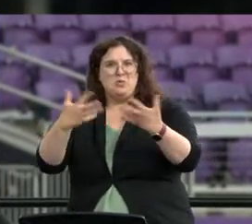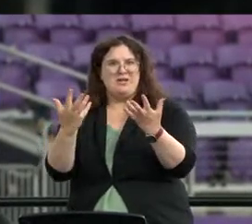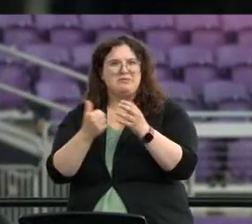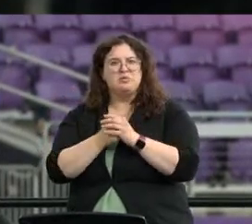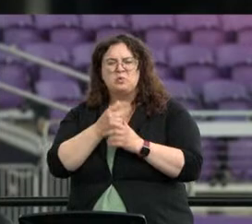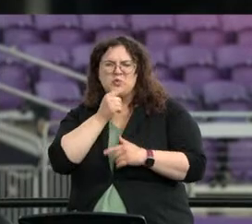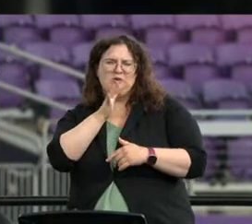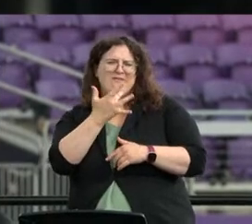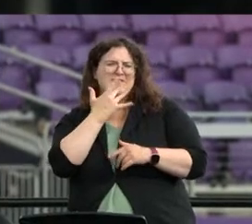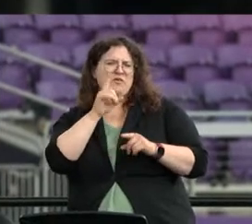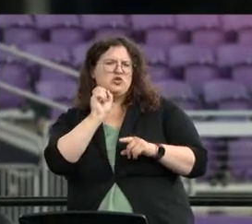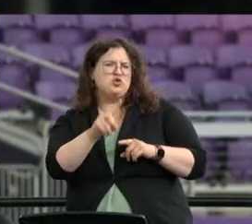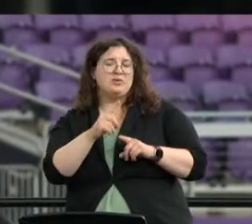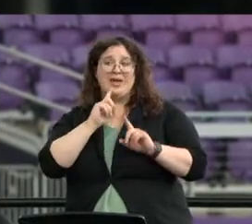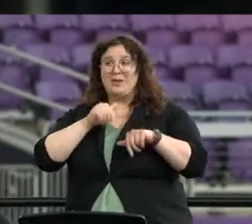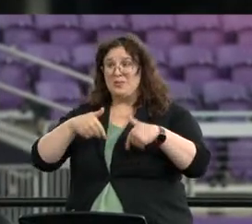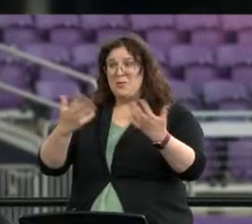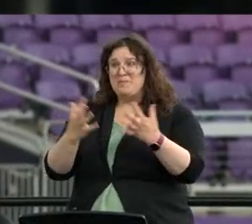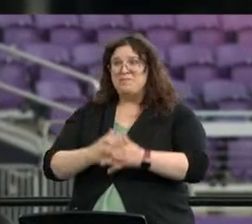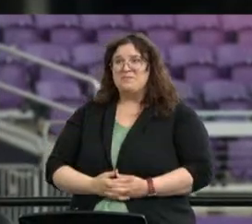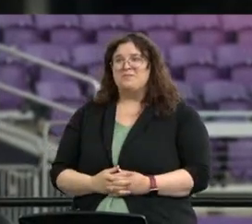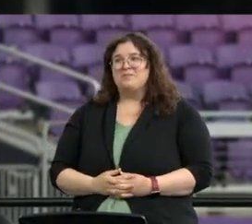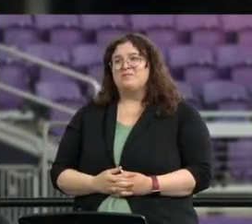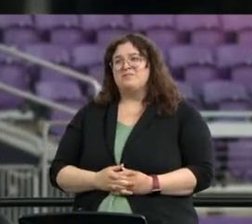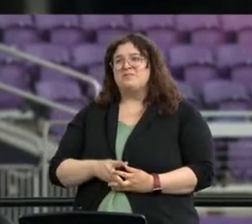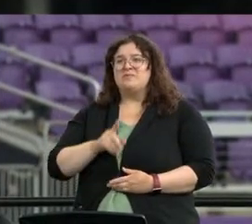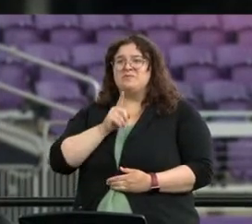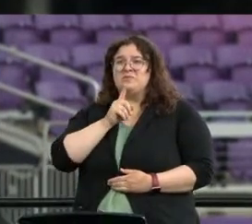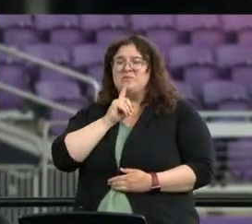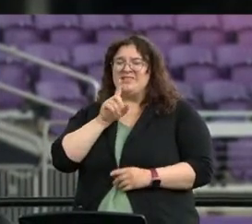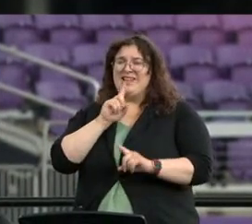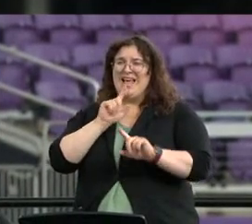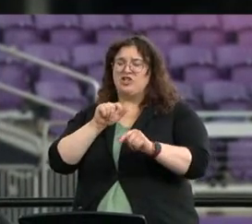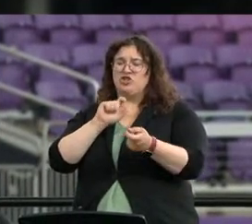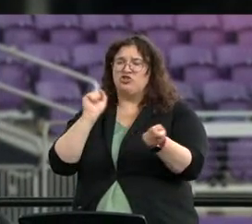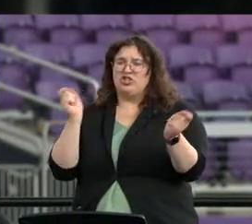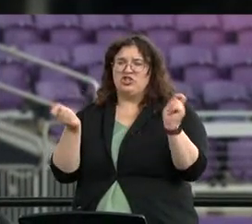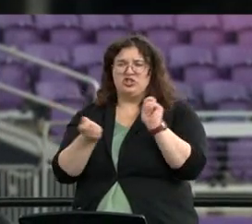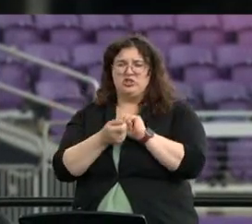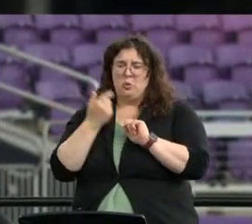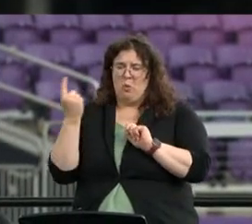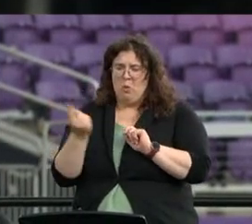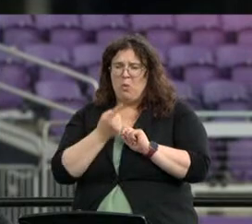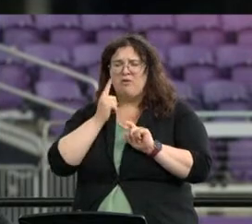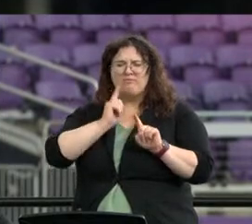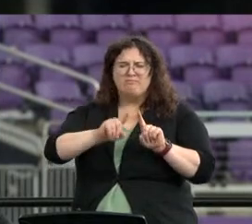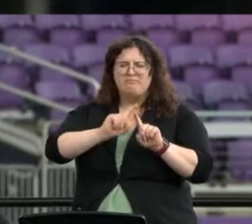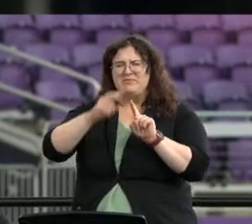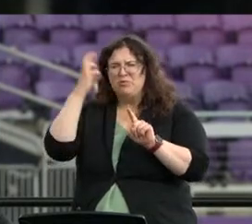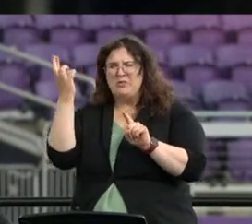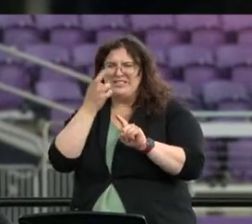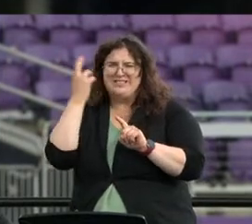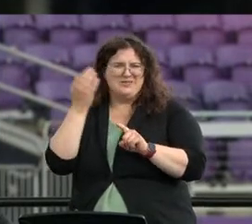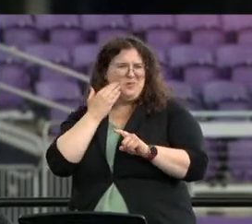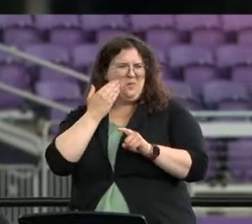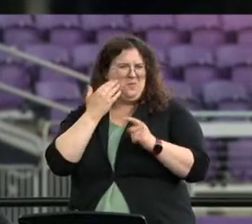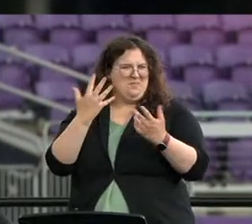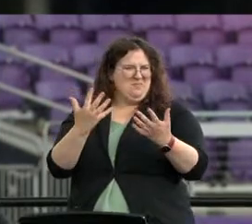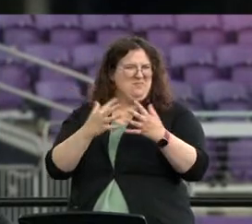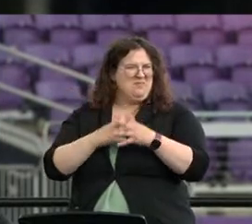student question. That it truly is ever evolving for every reason you'd hope for as a